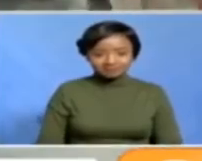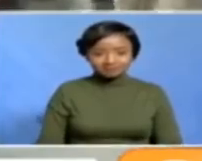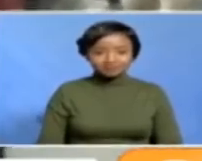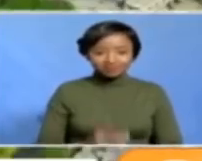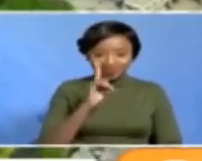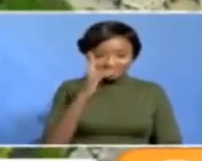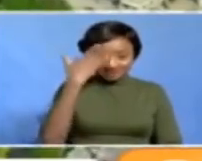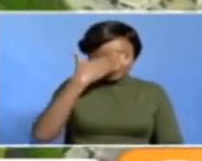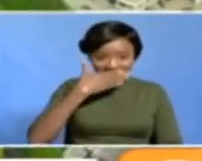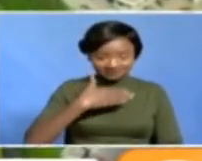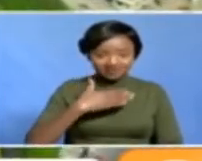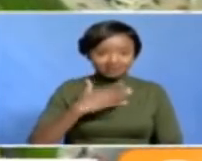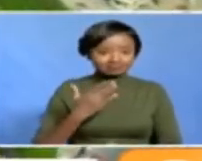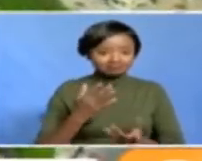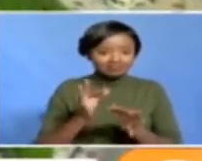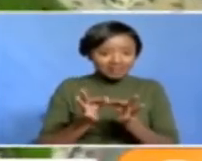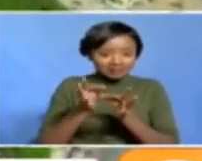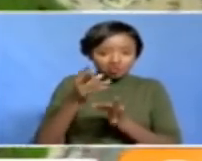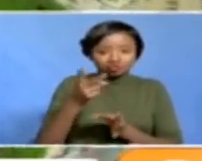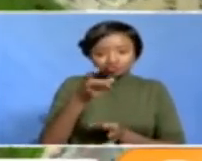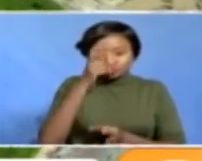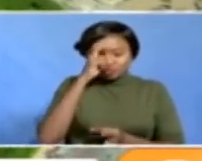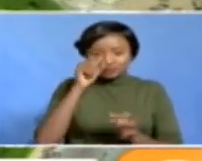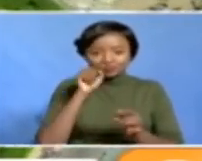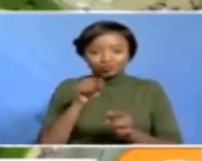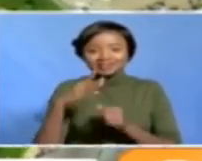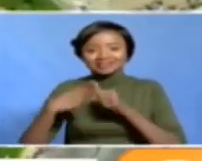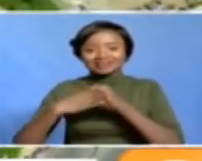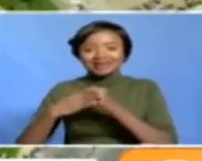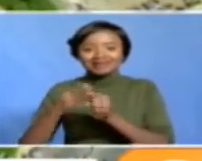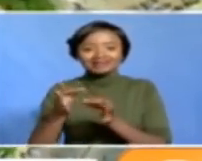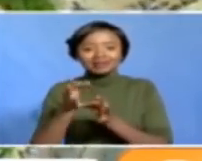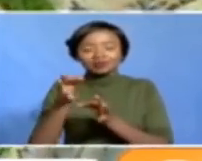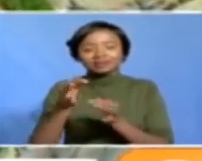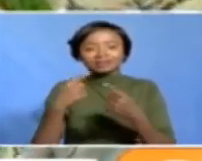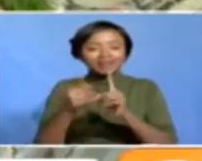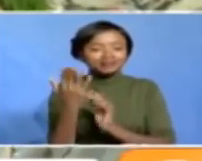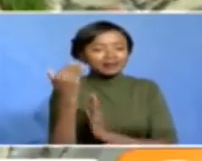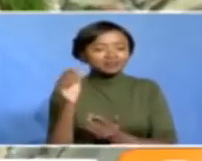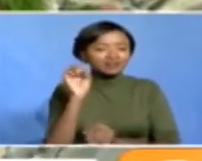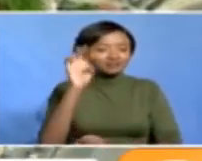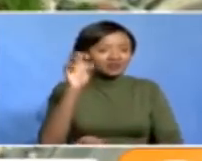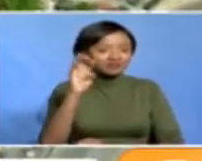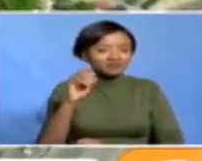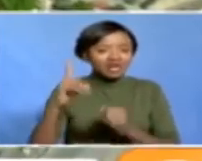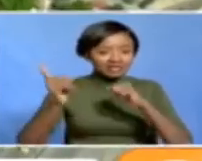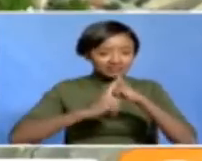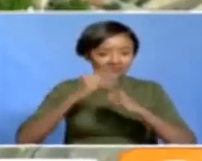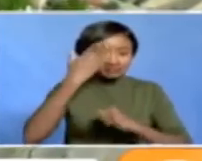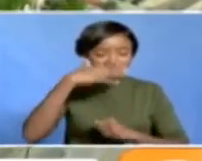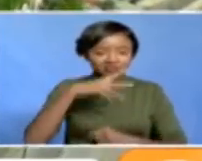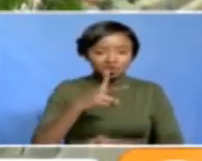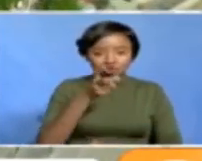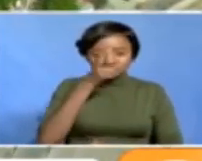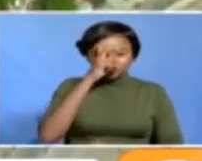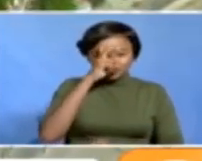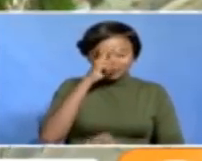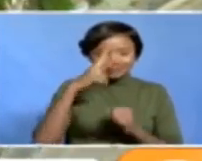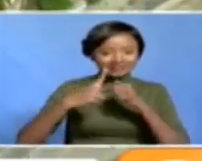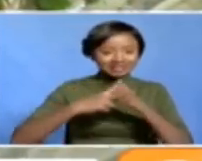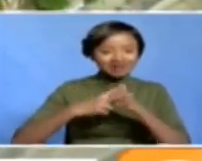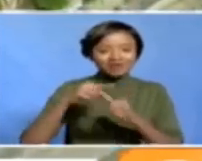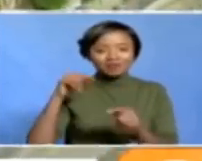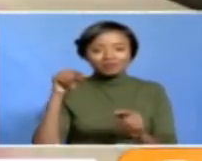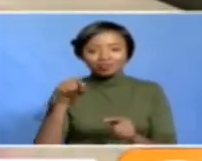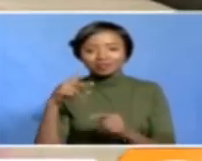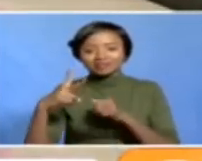phase covers 20.9 kilometers, while the longest distance expected in the sixth phase will be 27.6